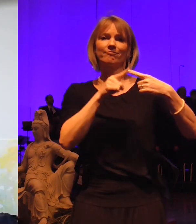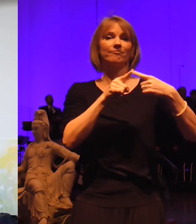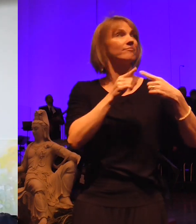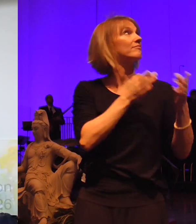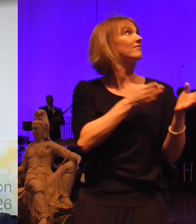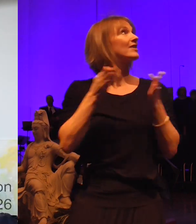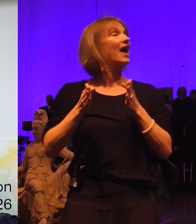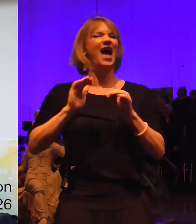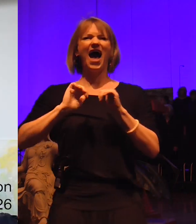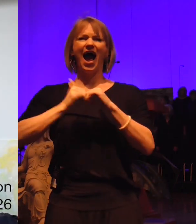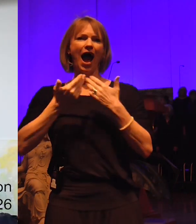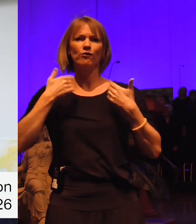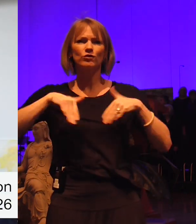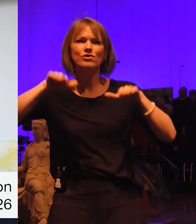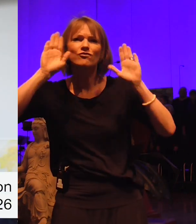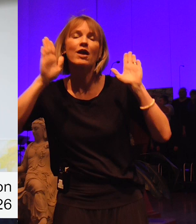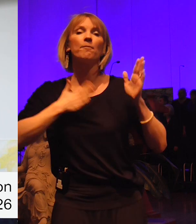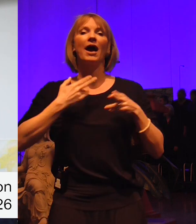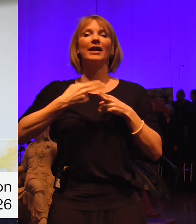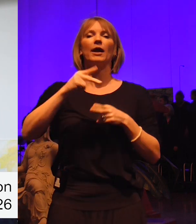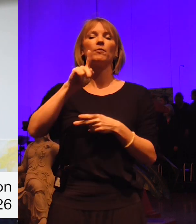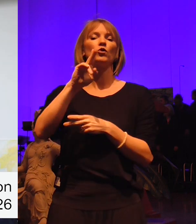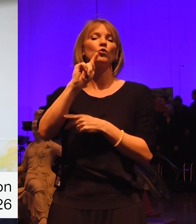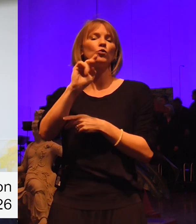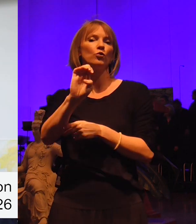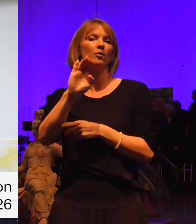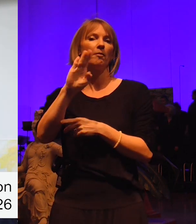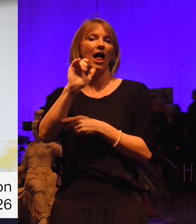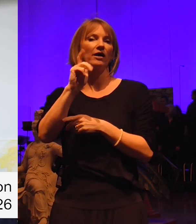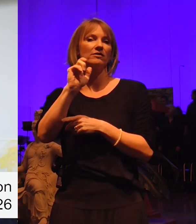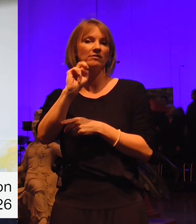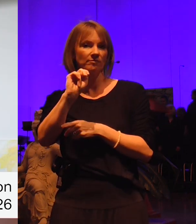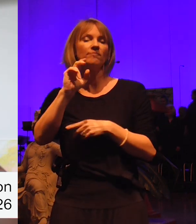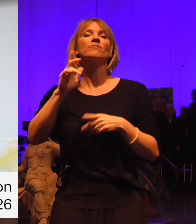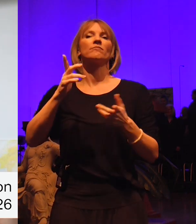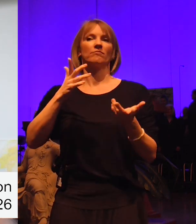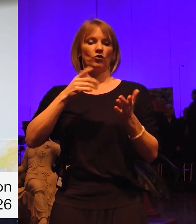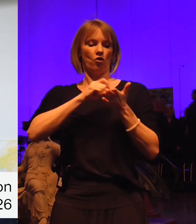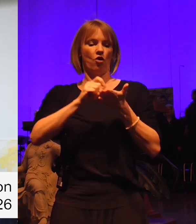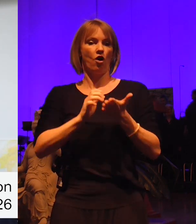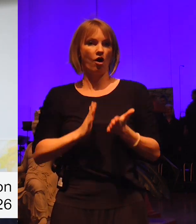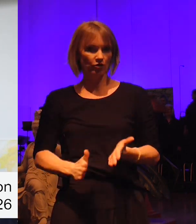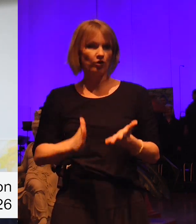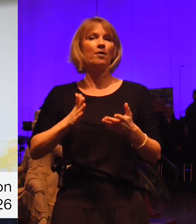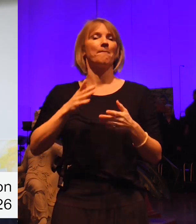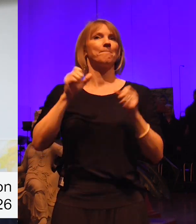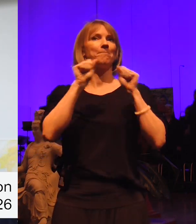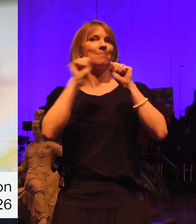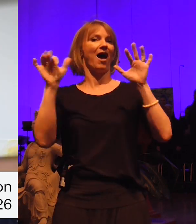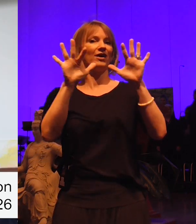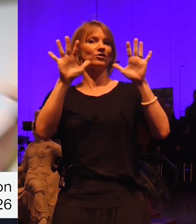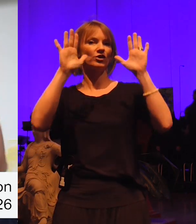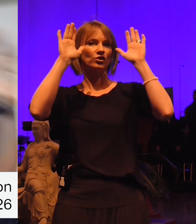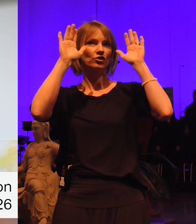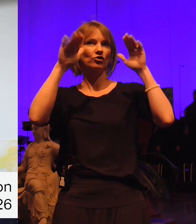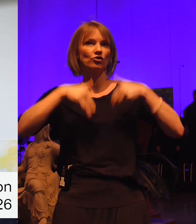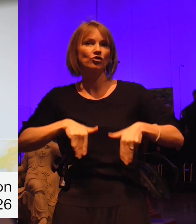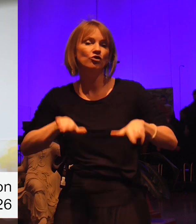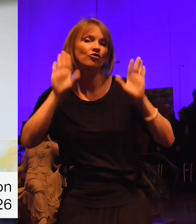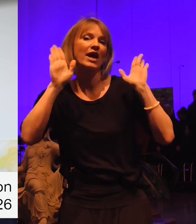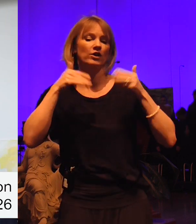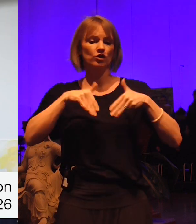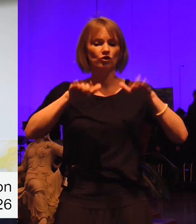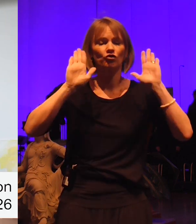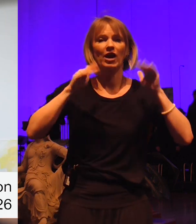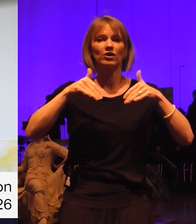How to surrender. My name's Coop Blackson, nationally best-selling author of You Are the One and The Magic of Surrender. Surrender,